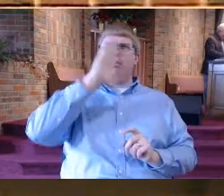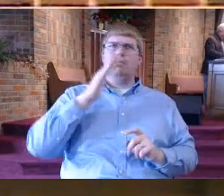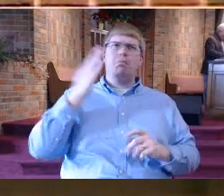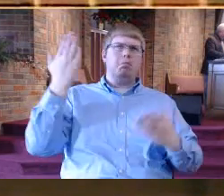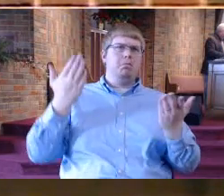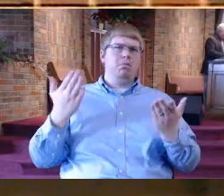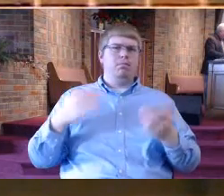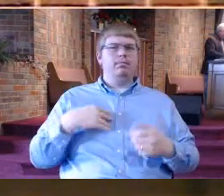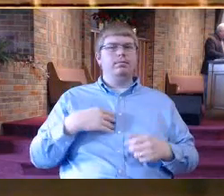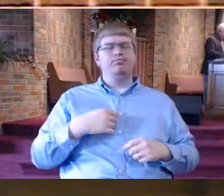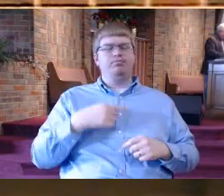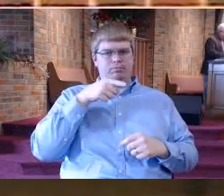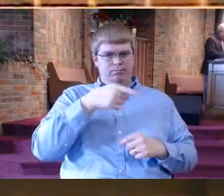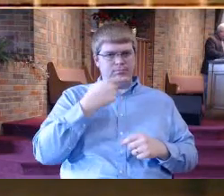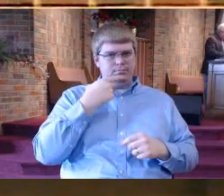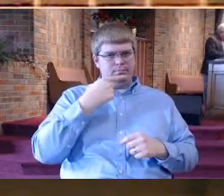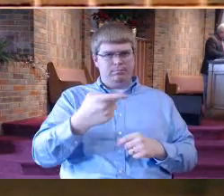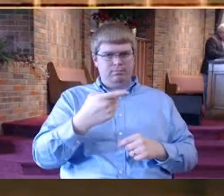am